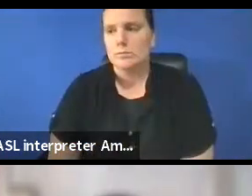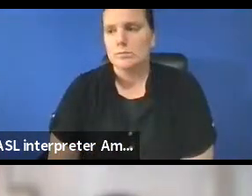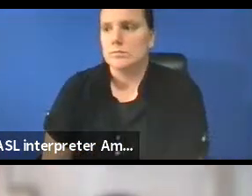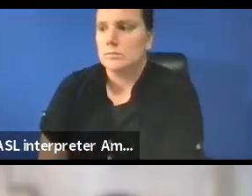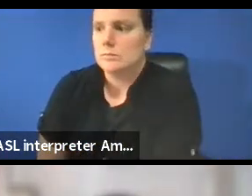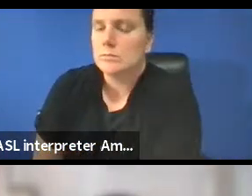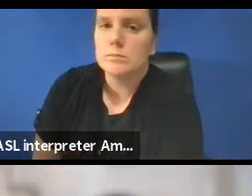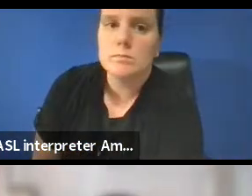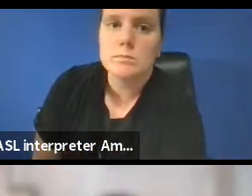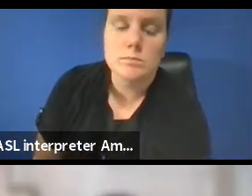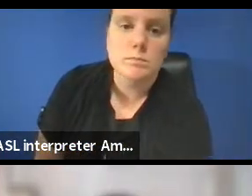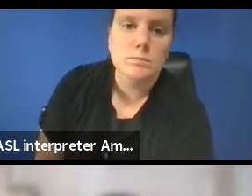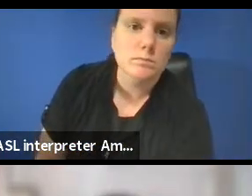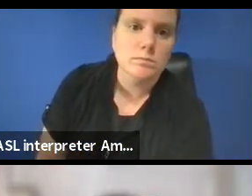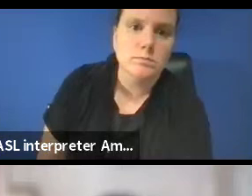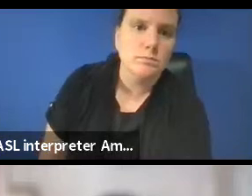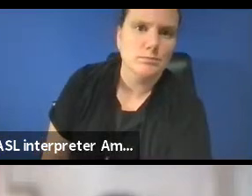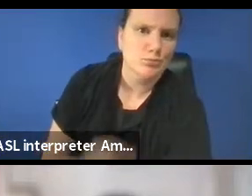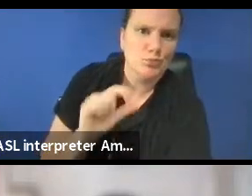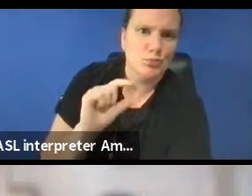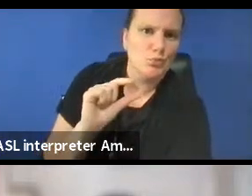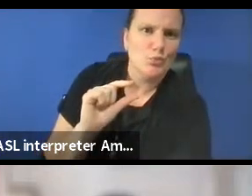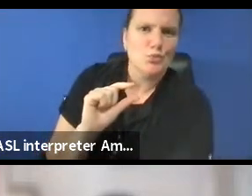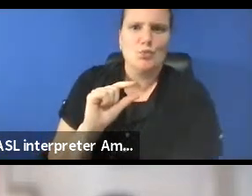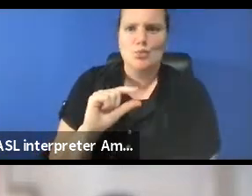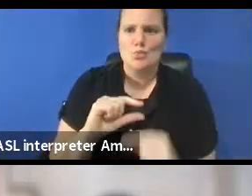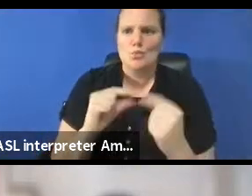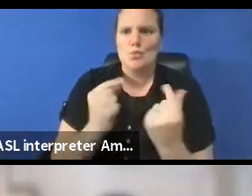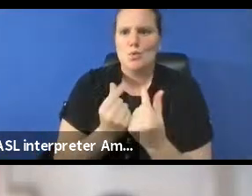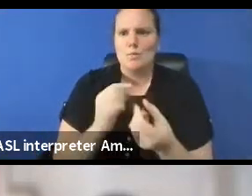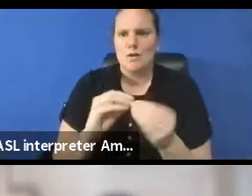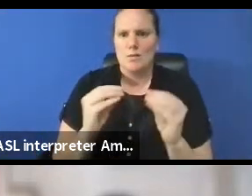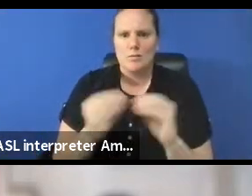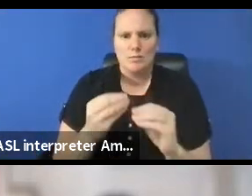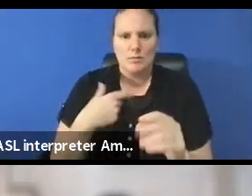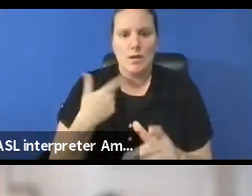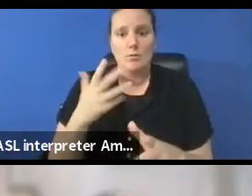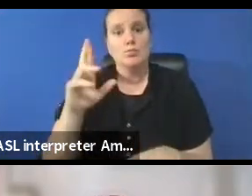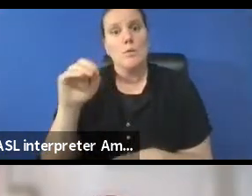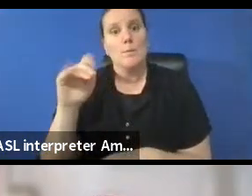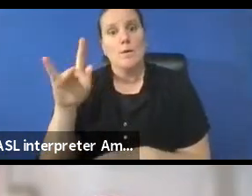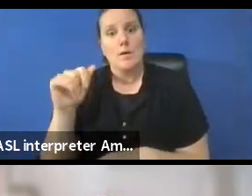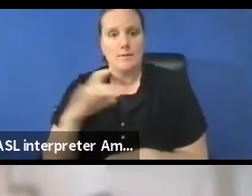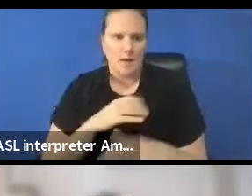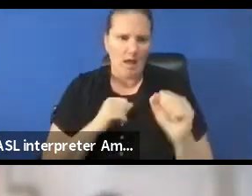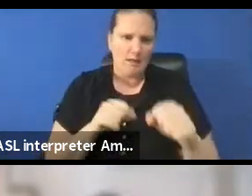I don't think we had like group numbers. Roberta? I can report out for our group. Okay.